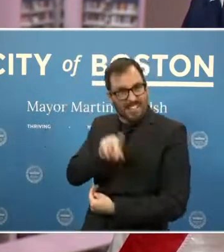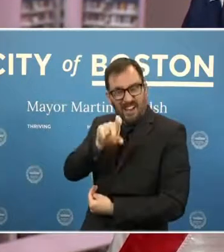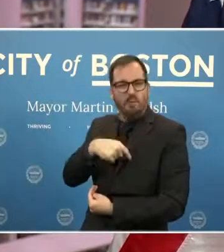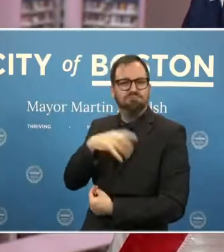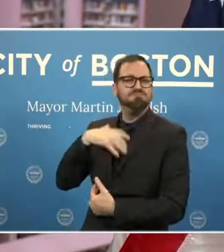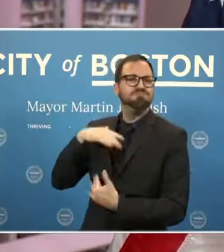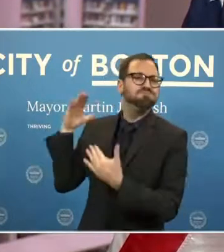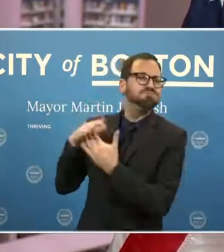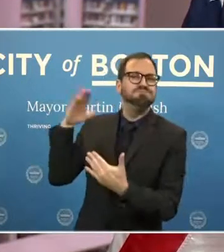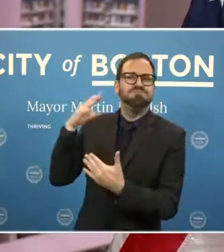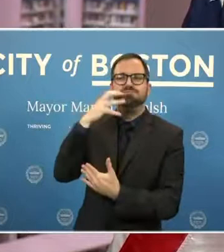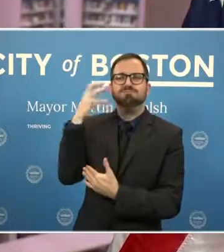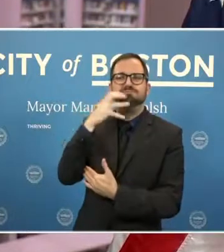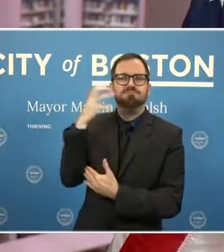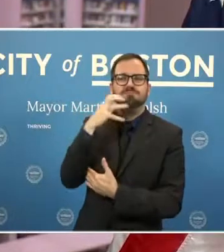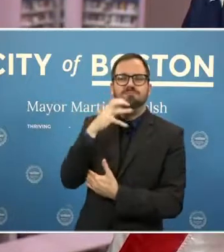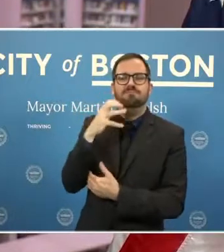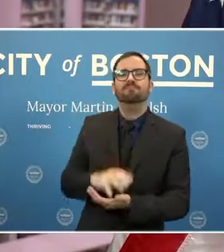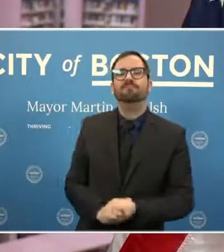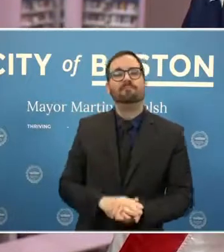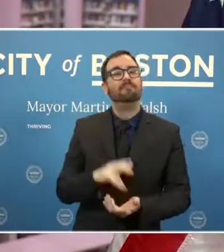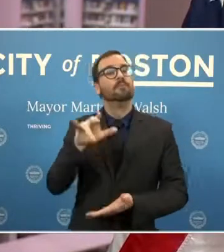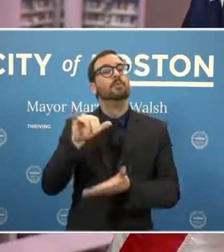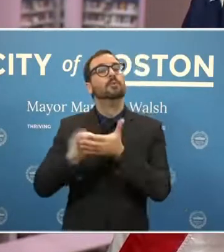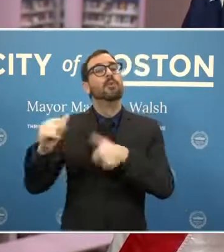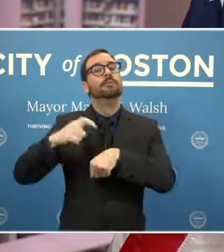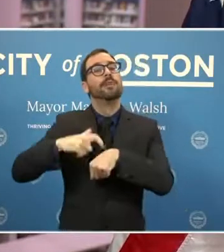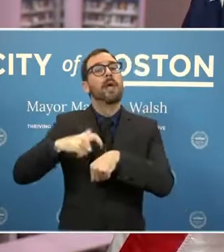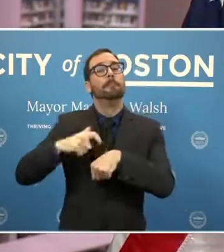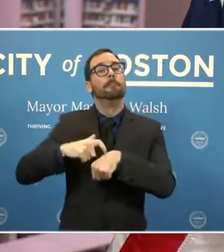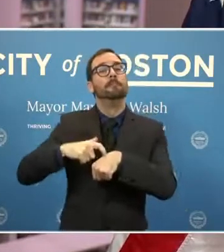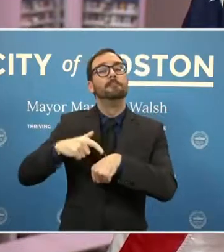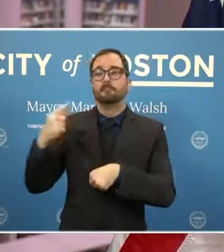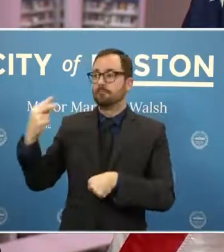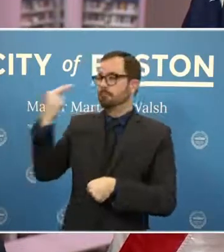city best prepared to come back strong from COVID.